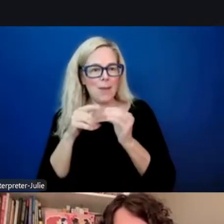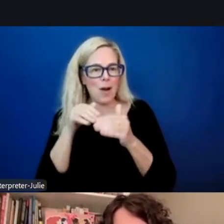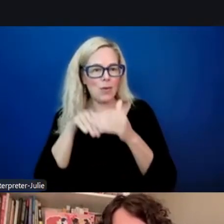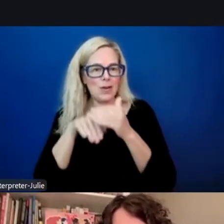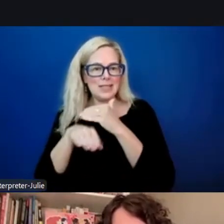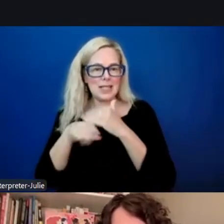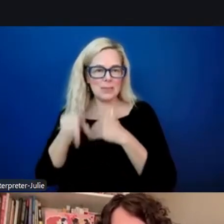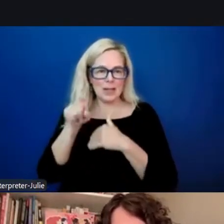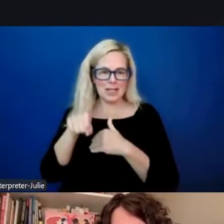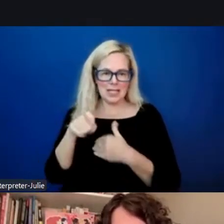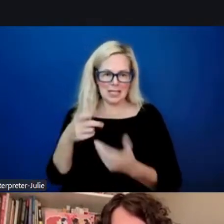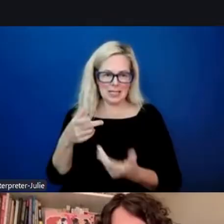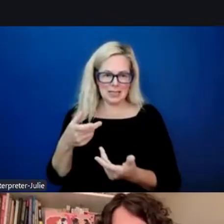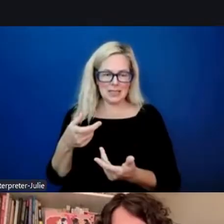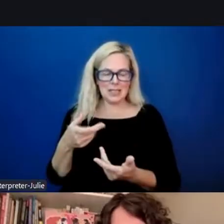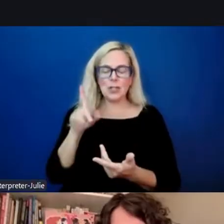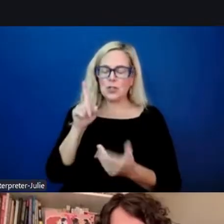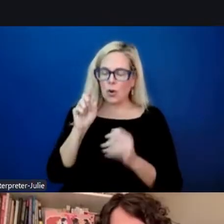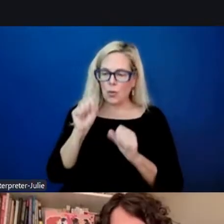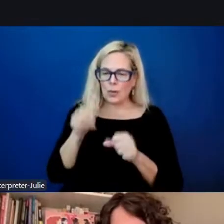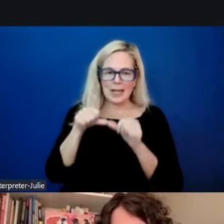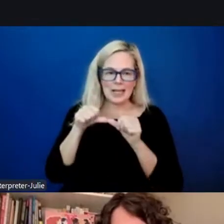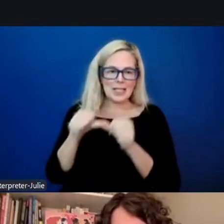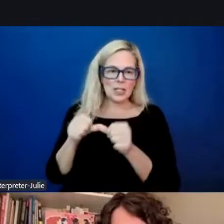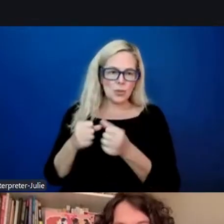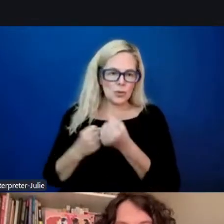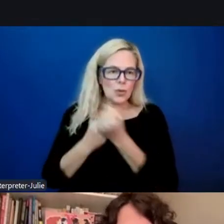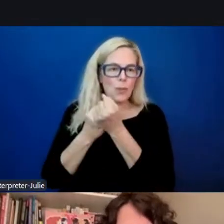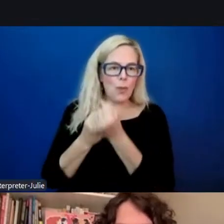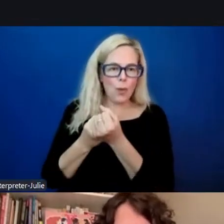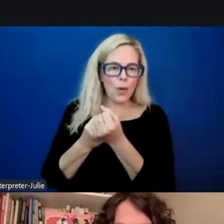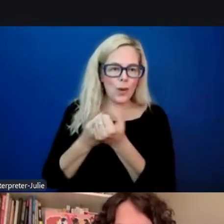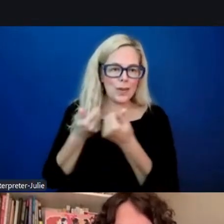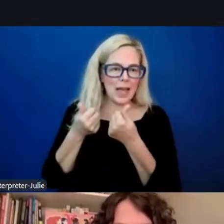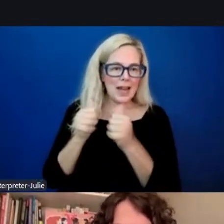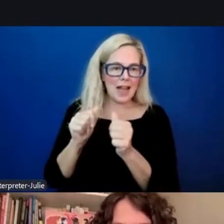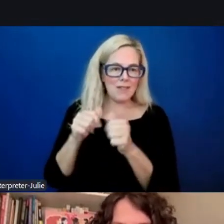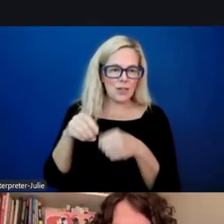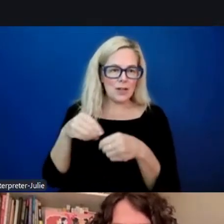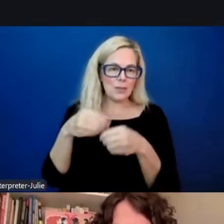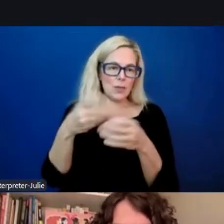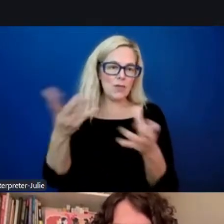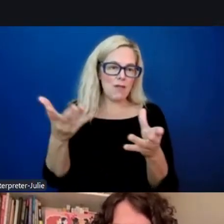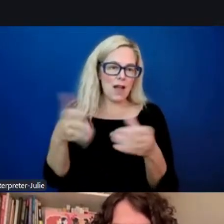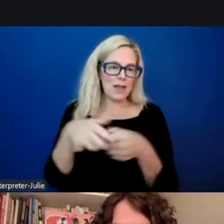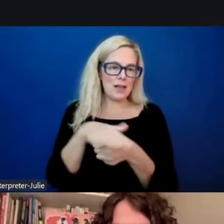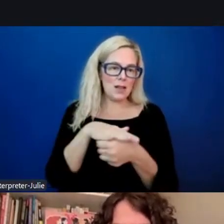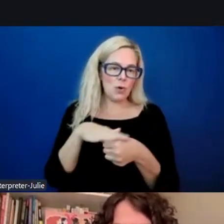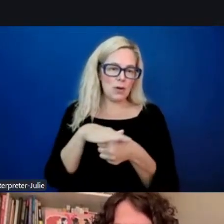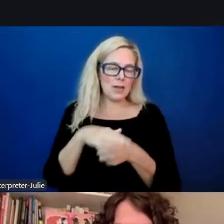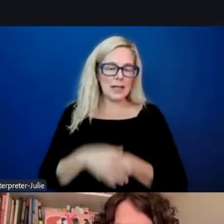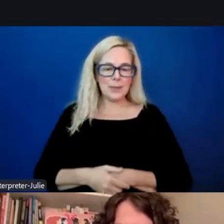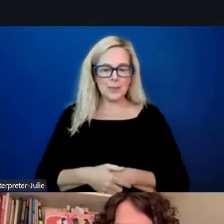step if we can keep supporting those efforts and really help deliver them more locally.